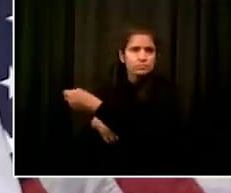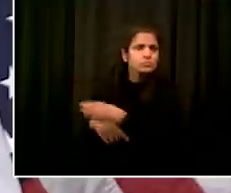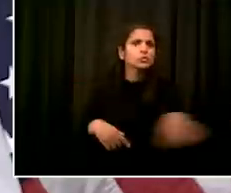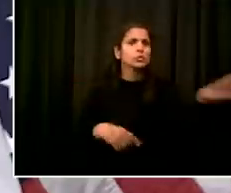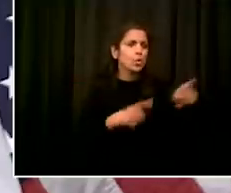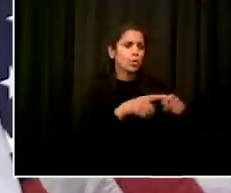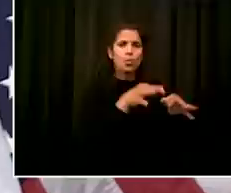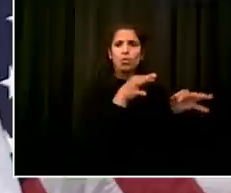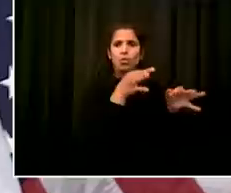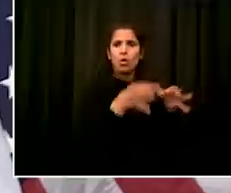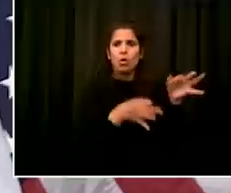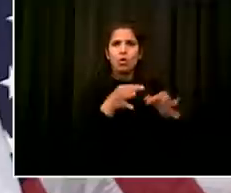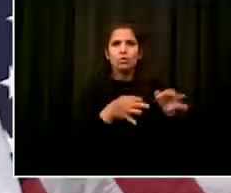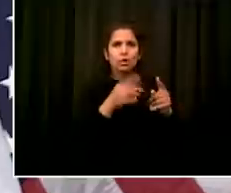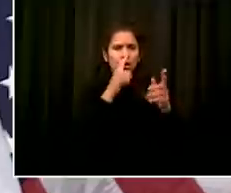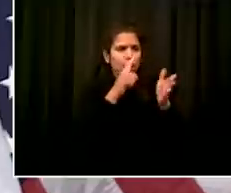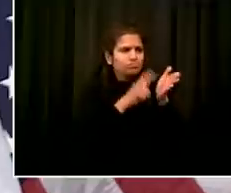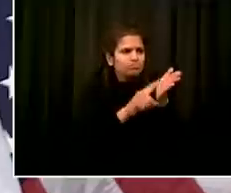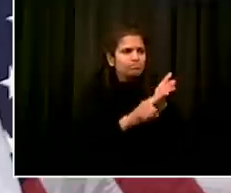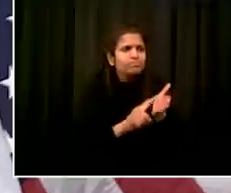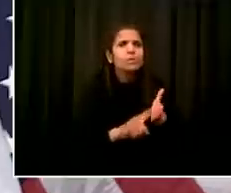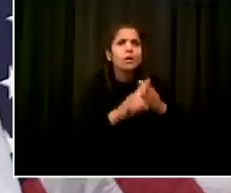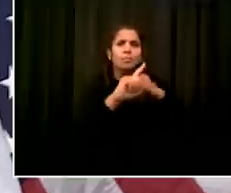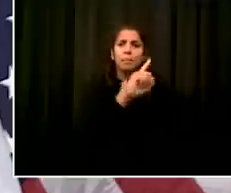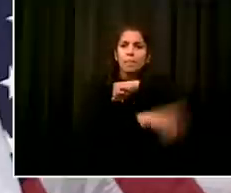And we can do that. So